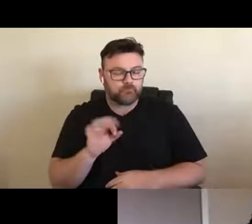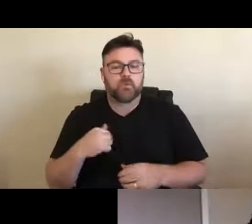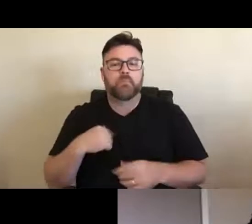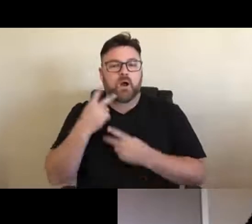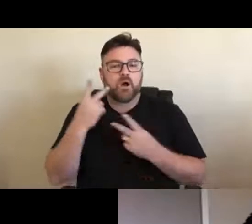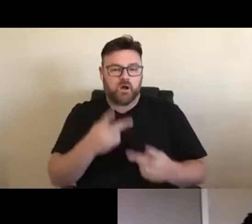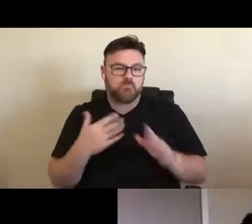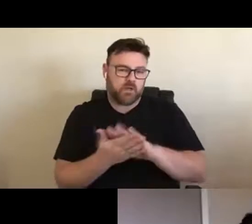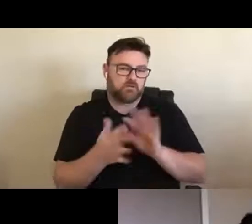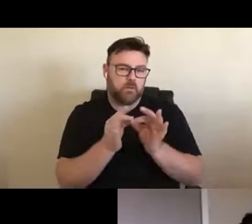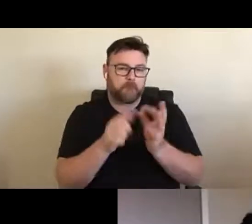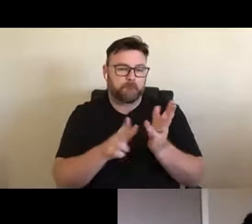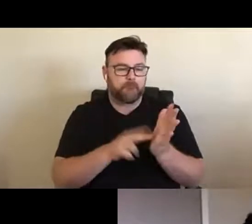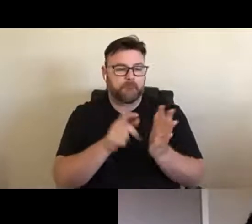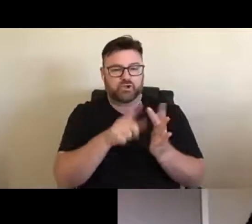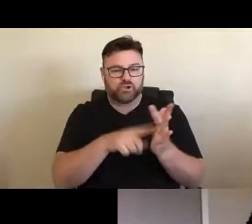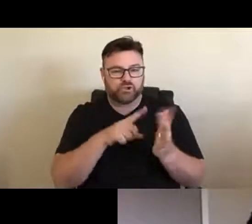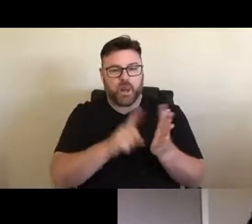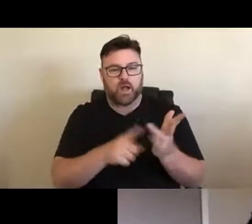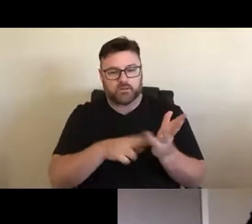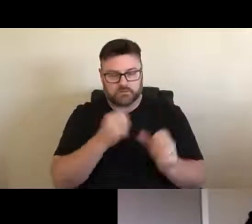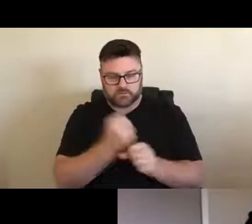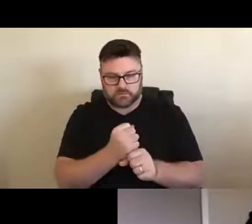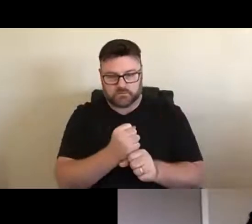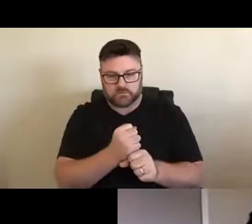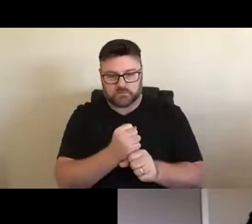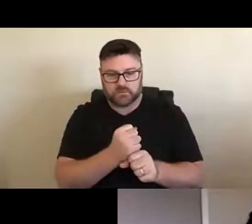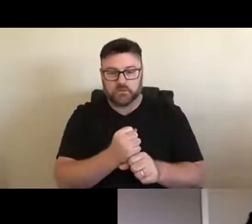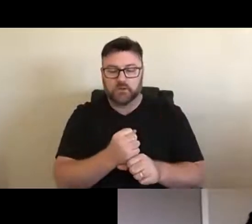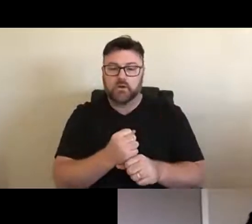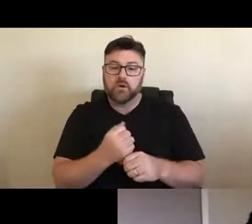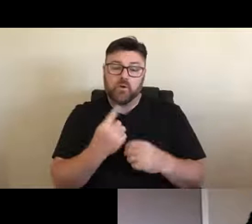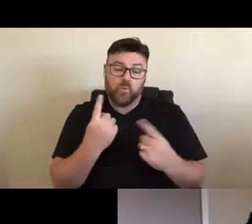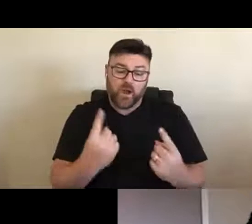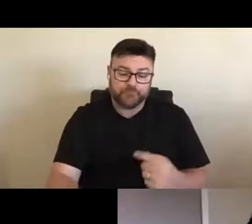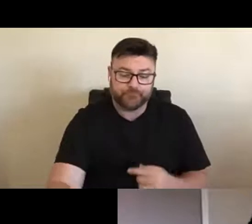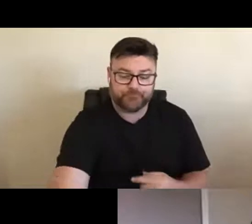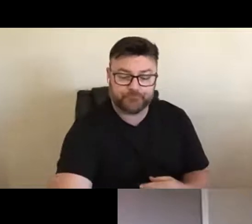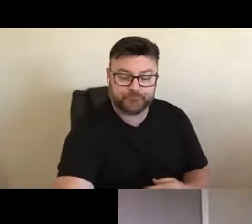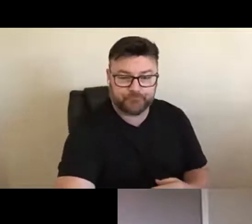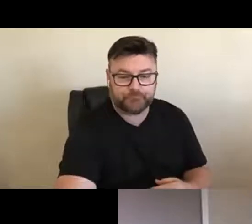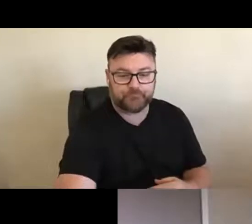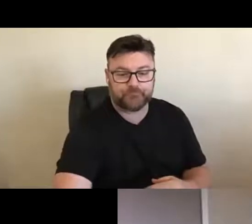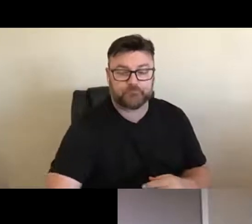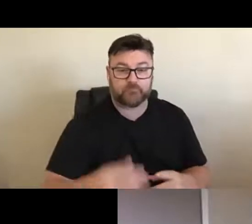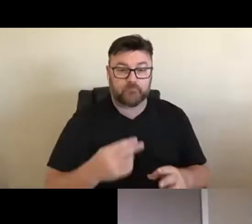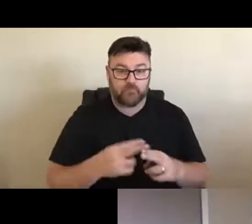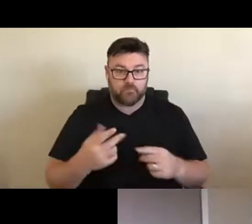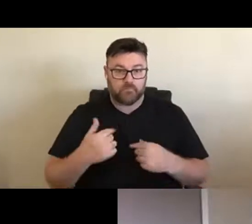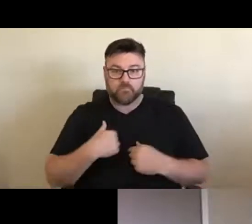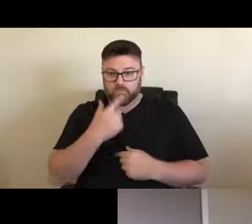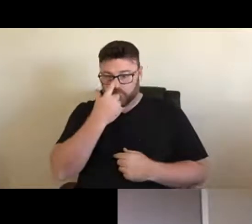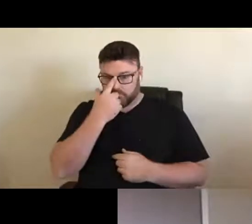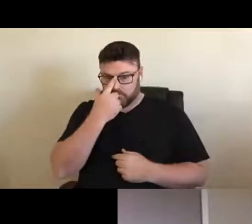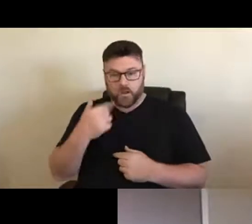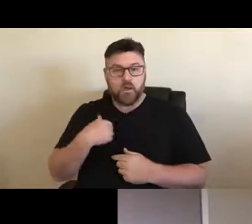Bundjalung Nation. One of the things that I found, look, I've been catapulting from the age of